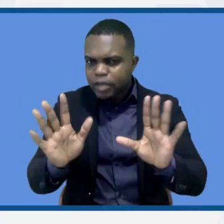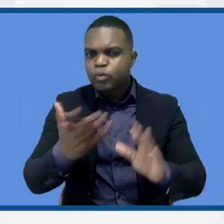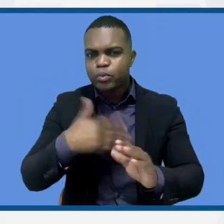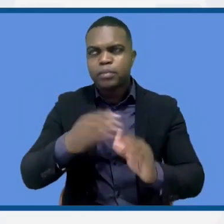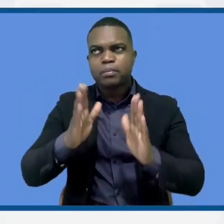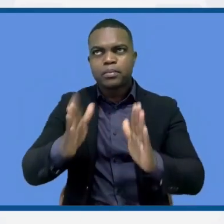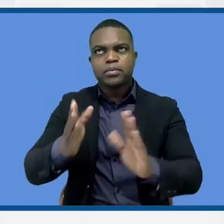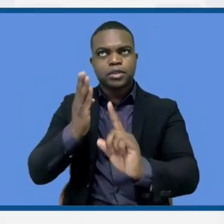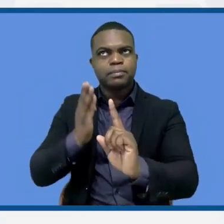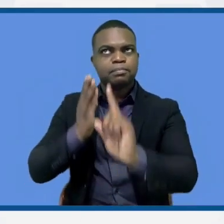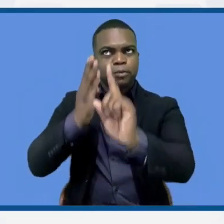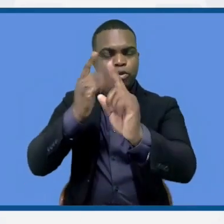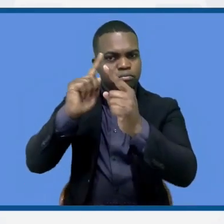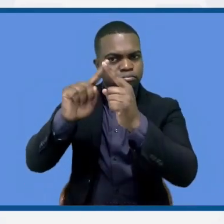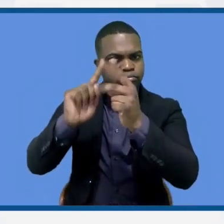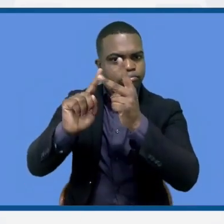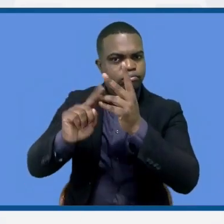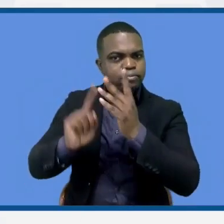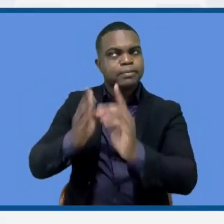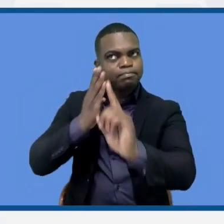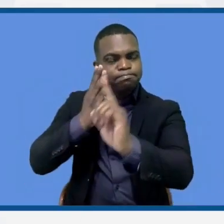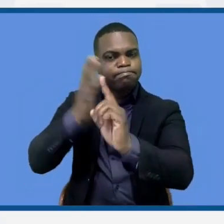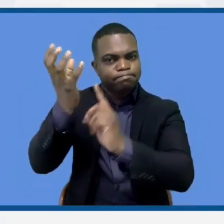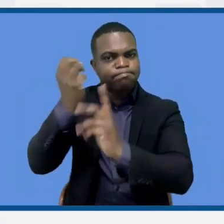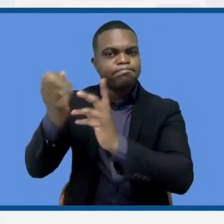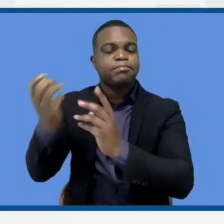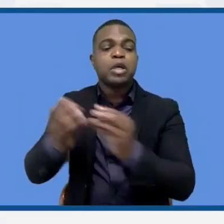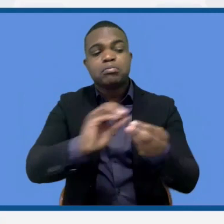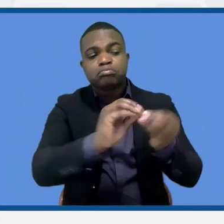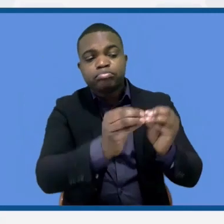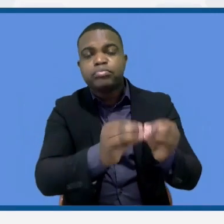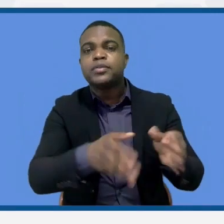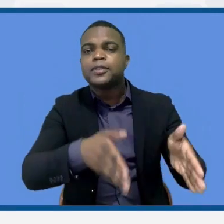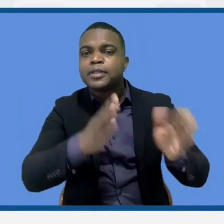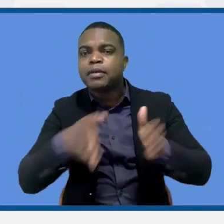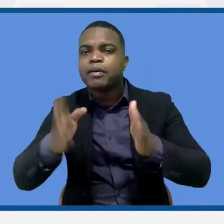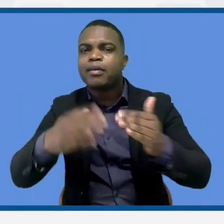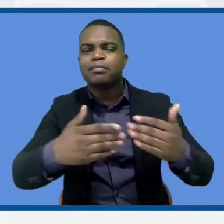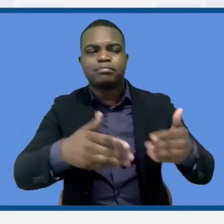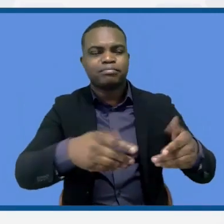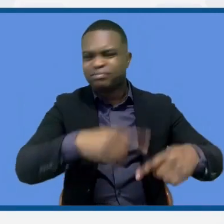in the recovery post-disaster. So again, thank you very much for being here.